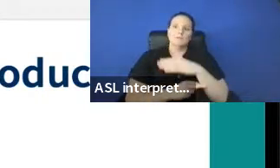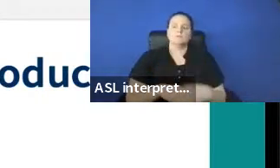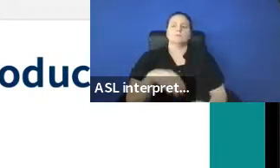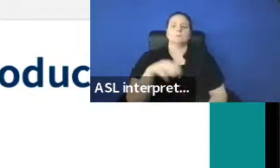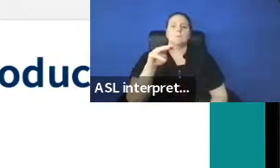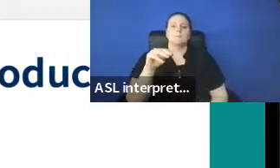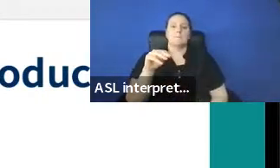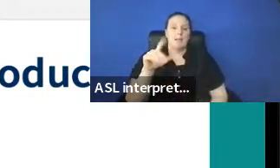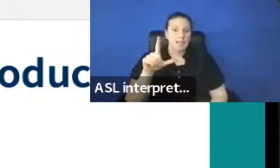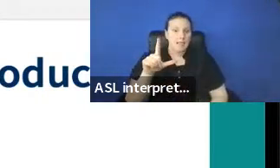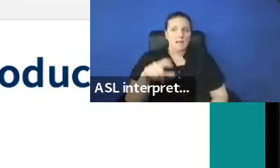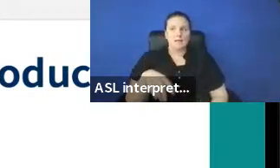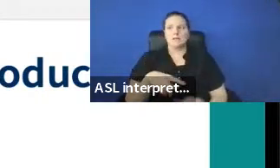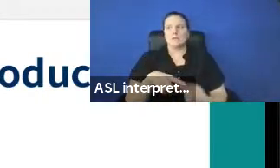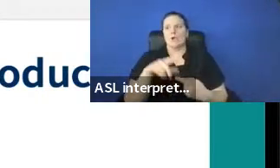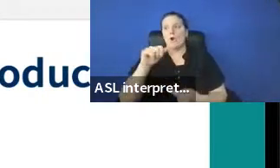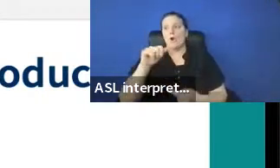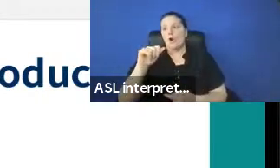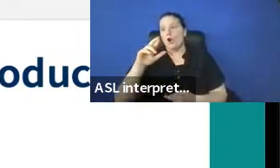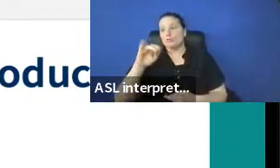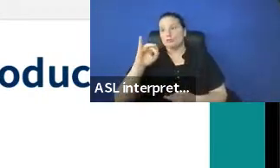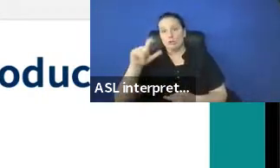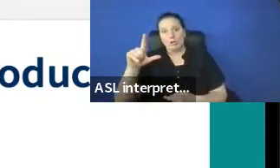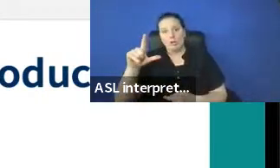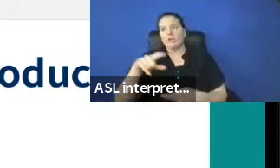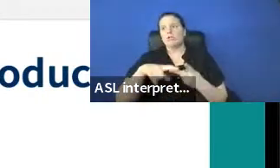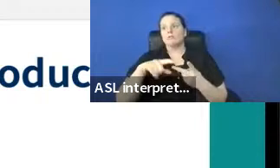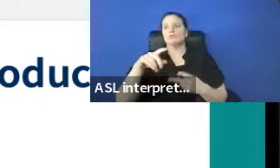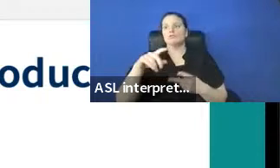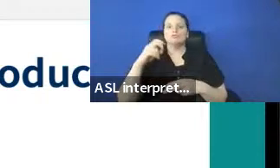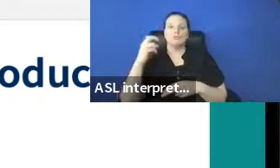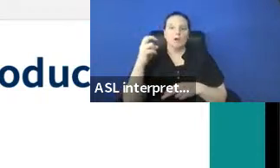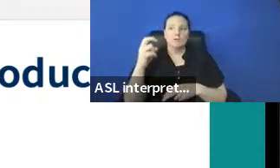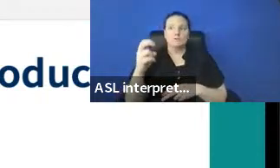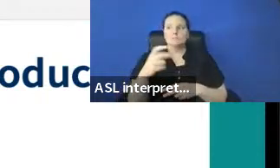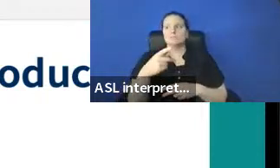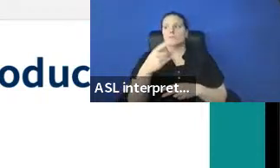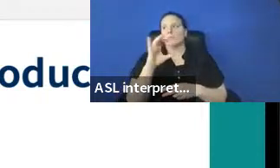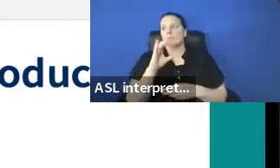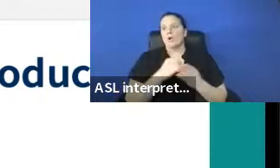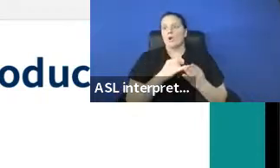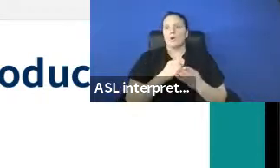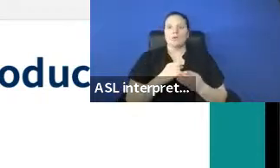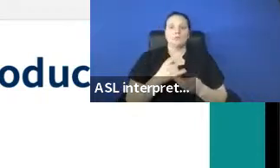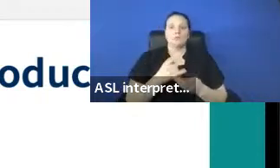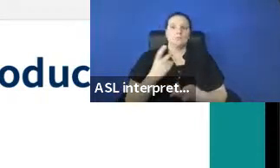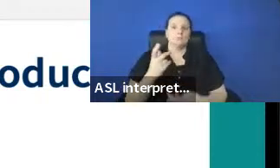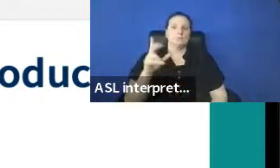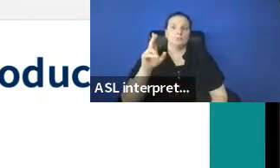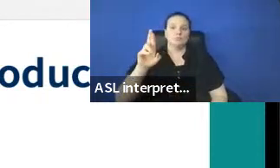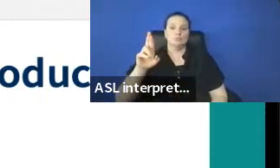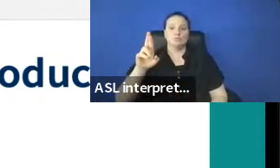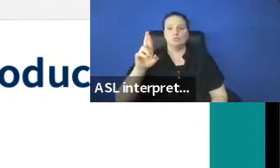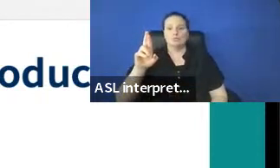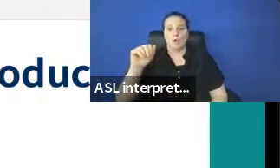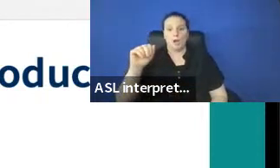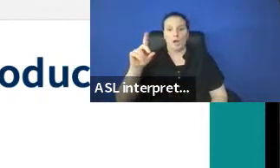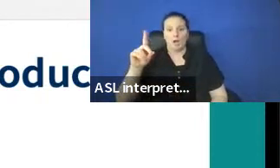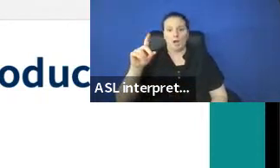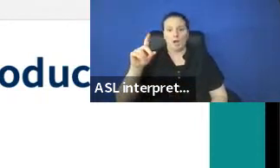an arterial, transit, interchange, public art, or my favorite, would you be a road radar